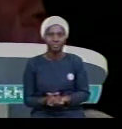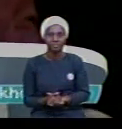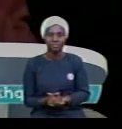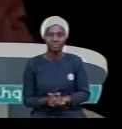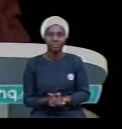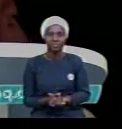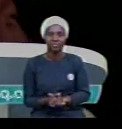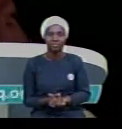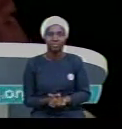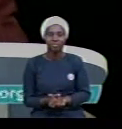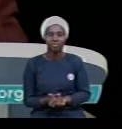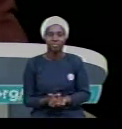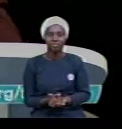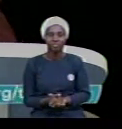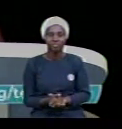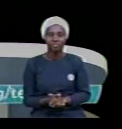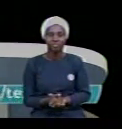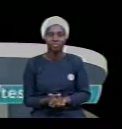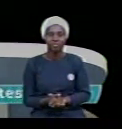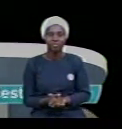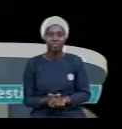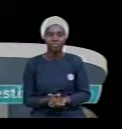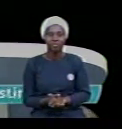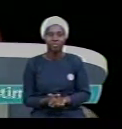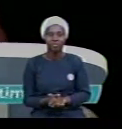Counselors, help them. Help them. Help them, please.